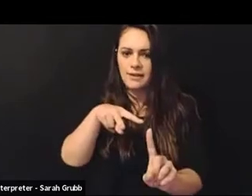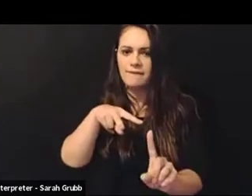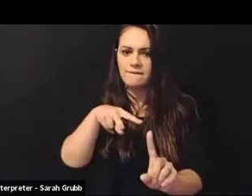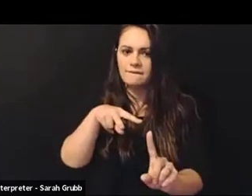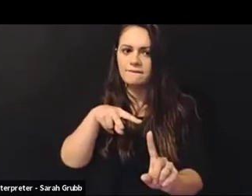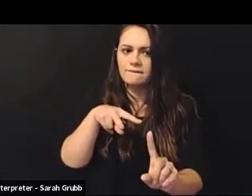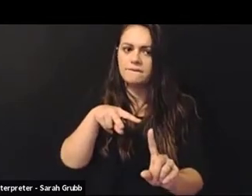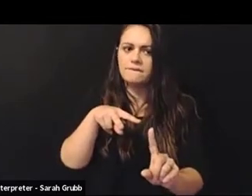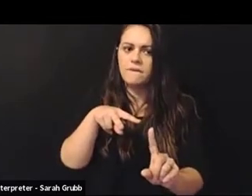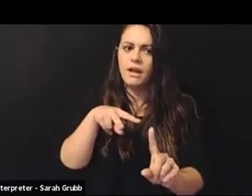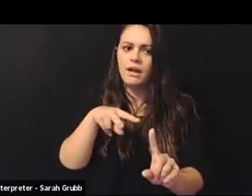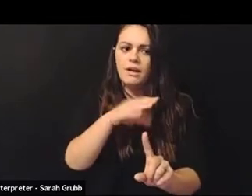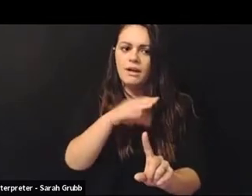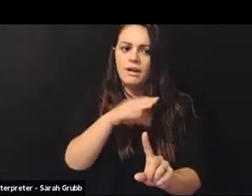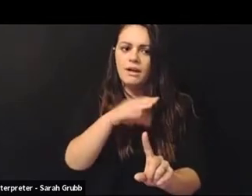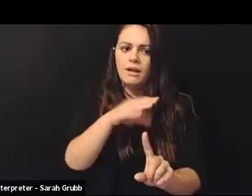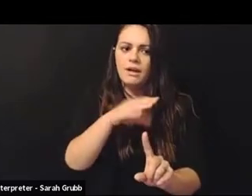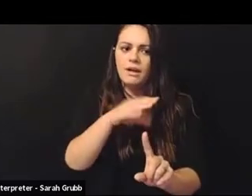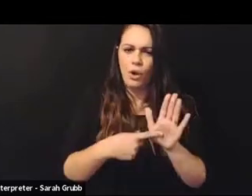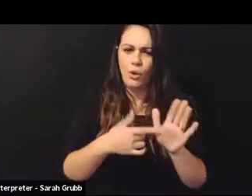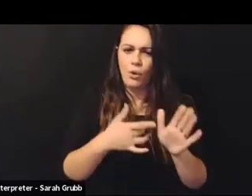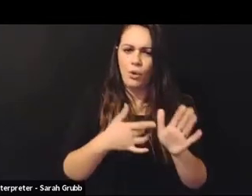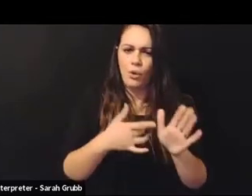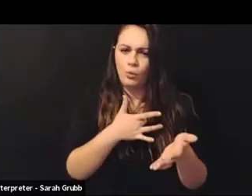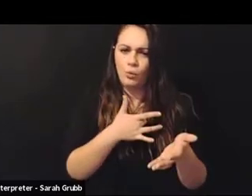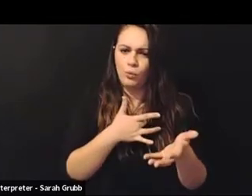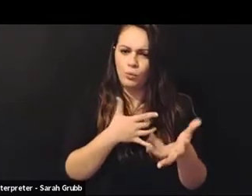terms of better understanding your own child